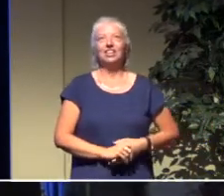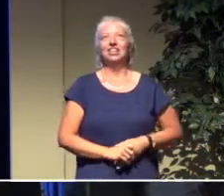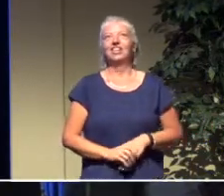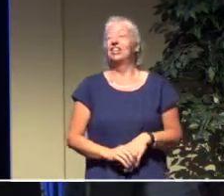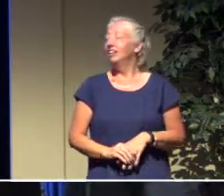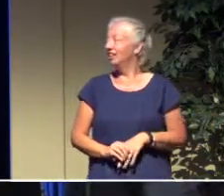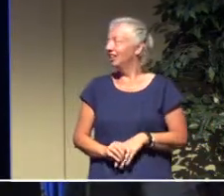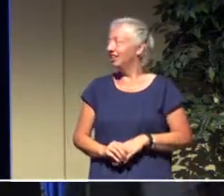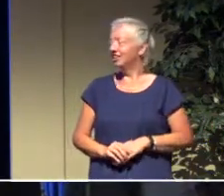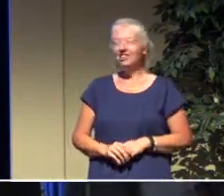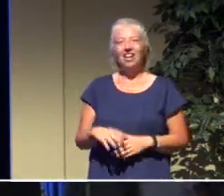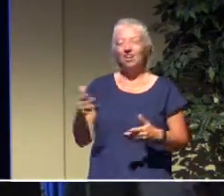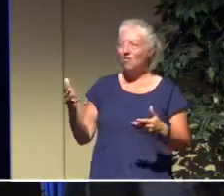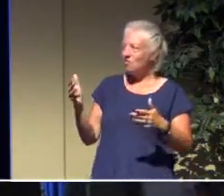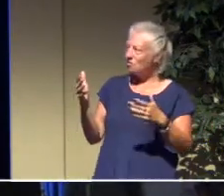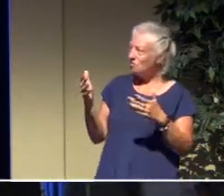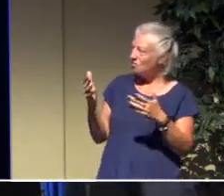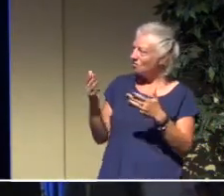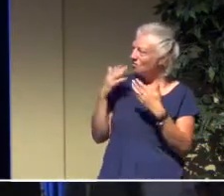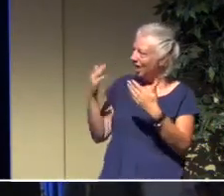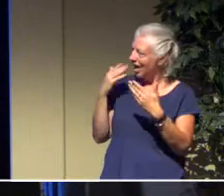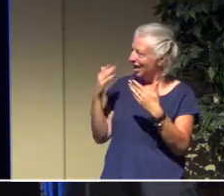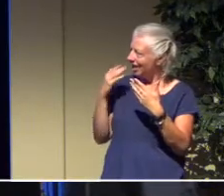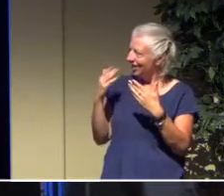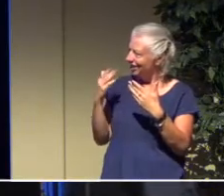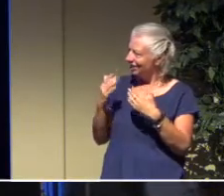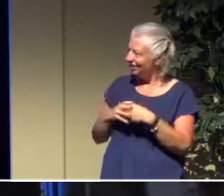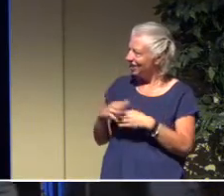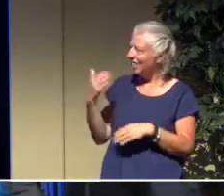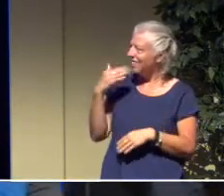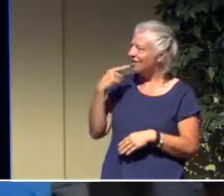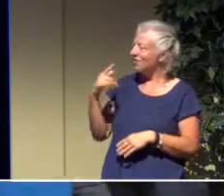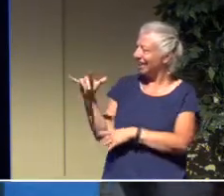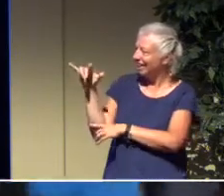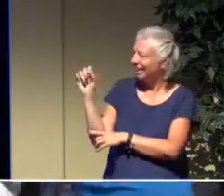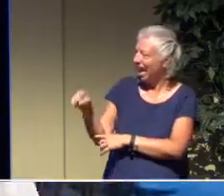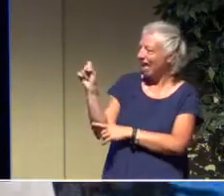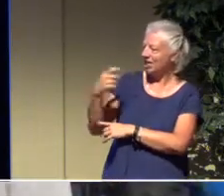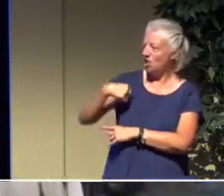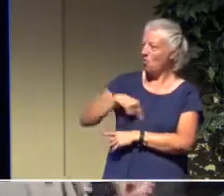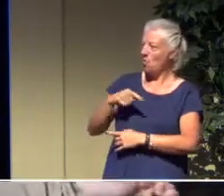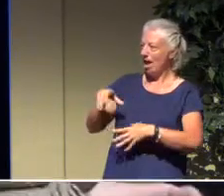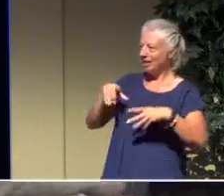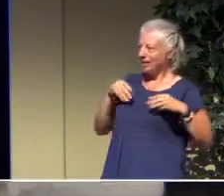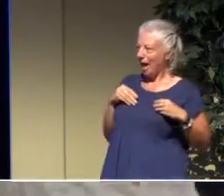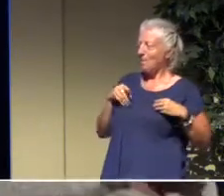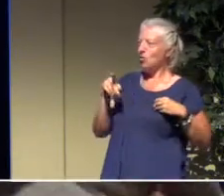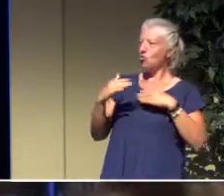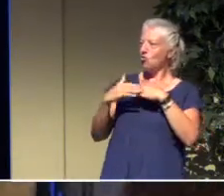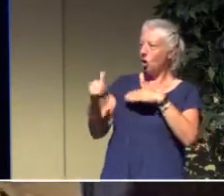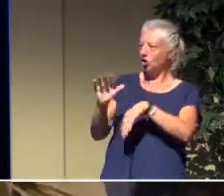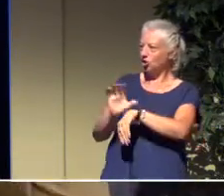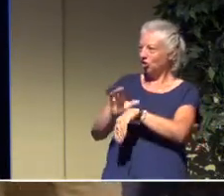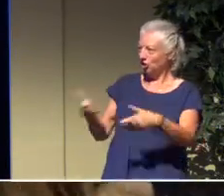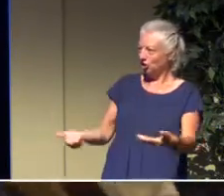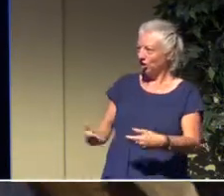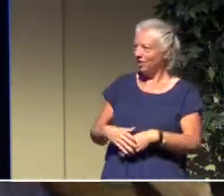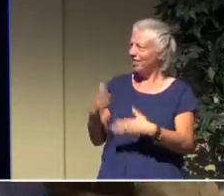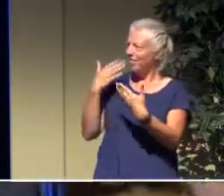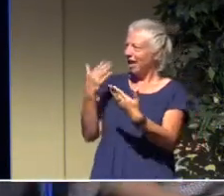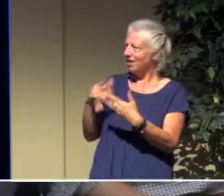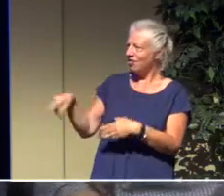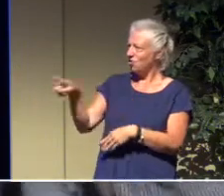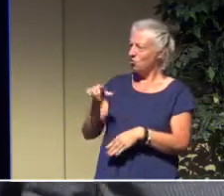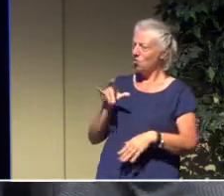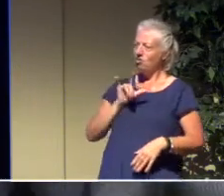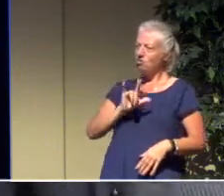Great. Okay, thanks a lot. Thanks for saying yes to the call. Thanks for everything. Thanks for your love for Maranatha Church and